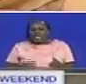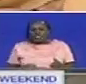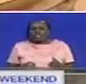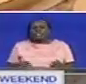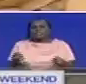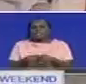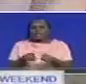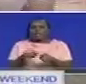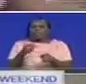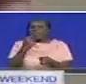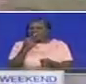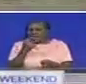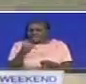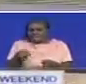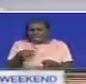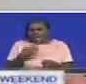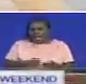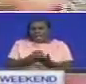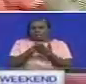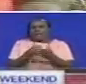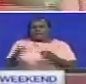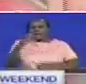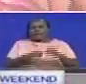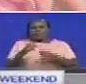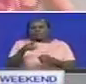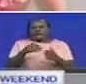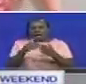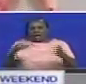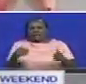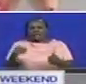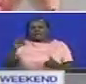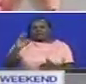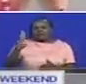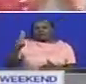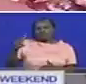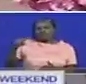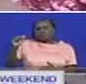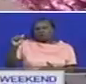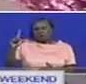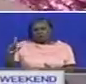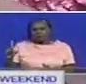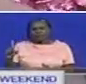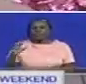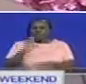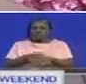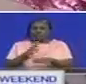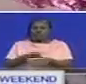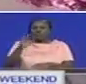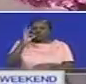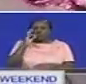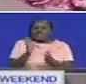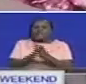help promote chemicals that are antibacterial, antifungal, and antiviral. Good amount of fruits and